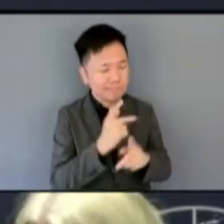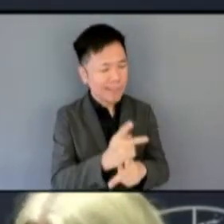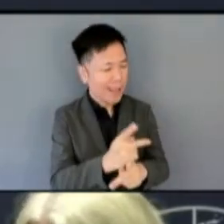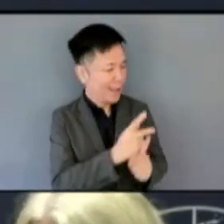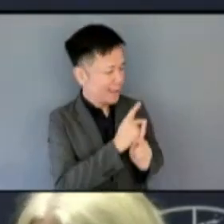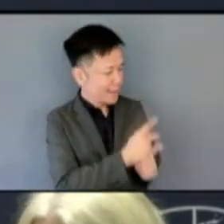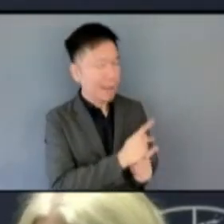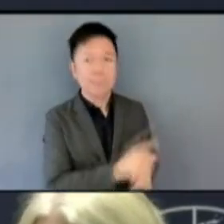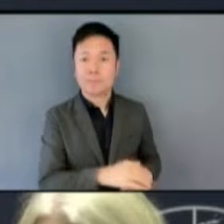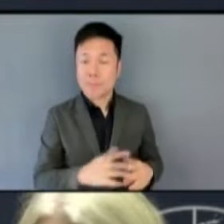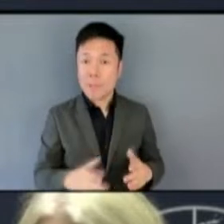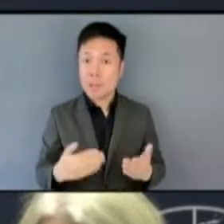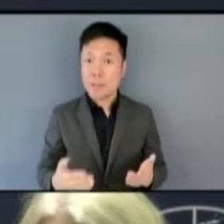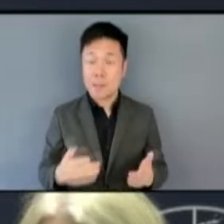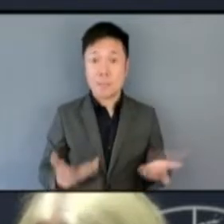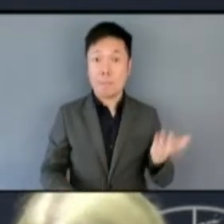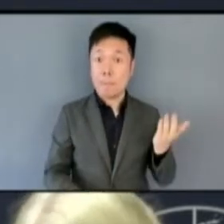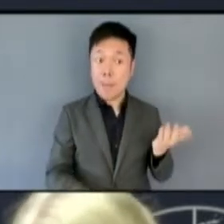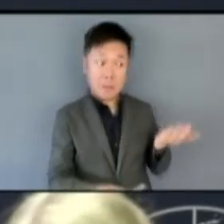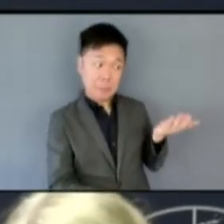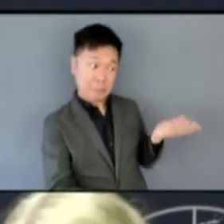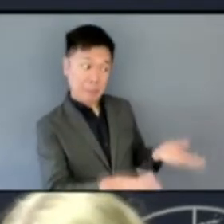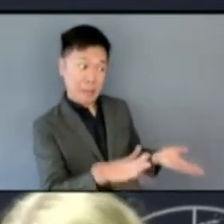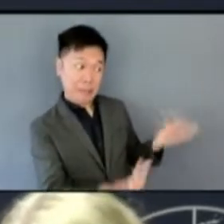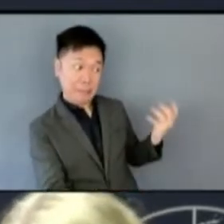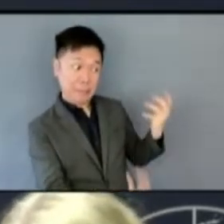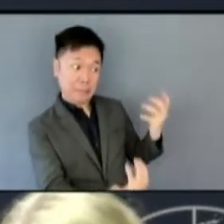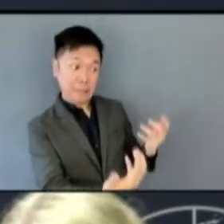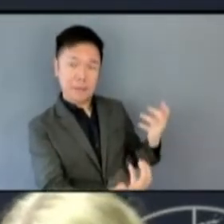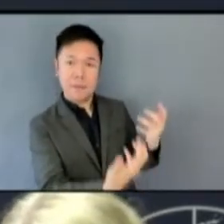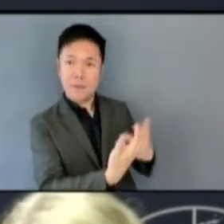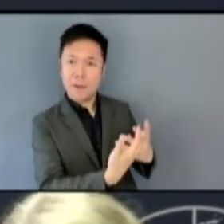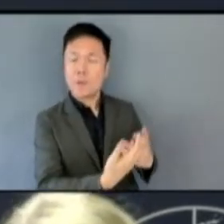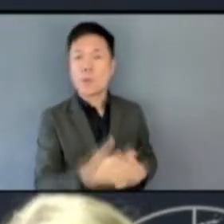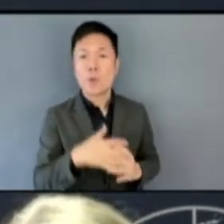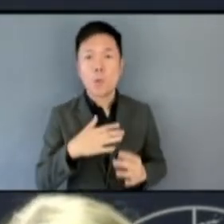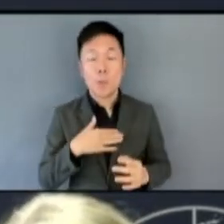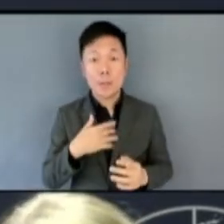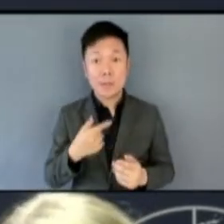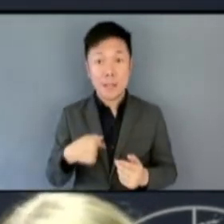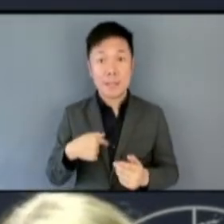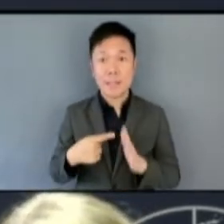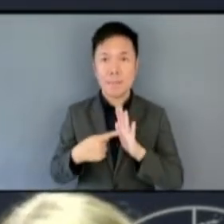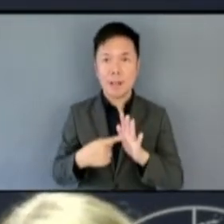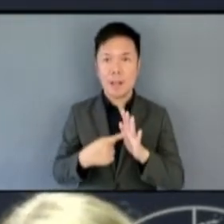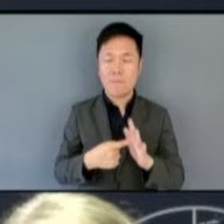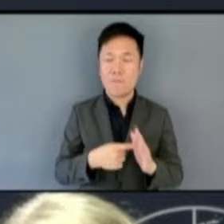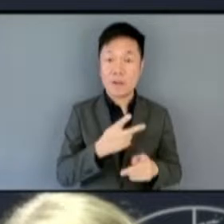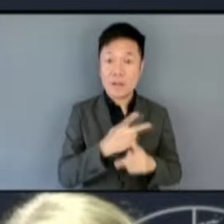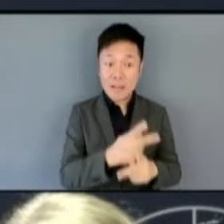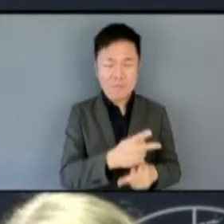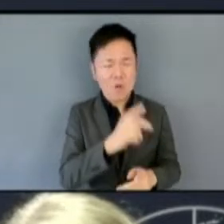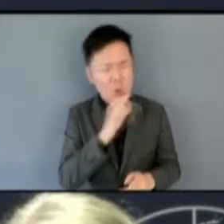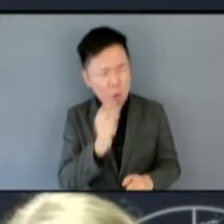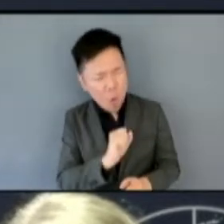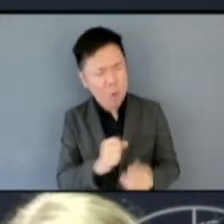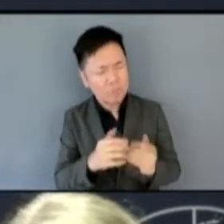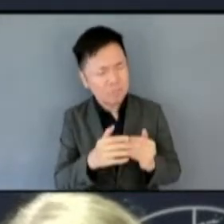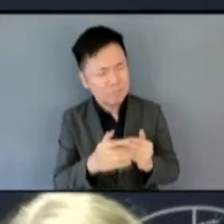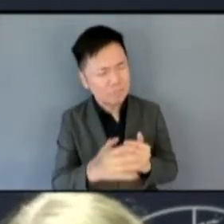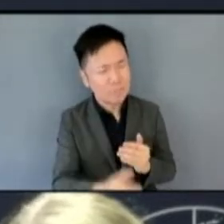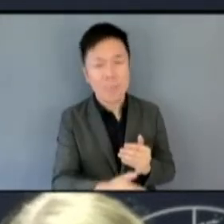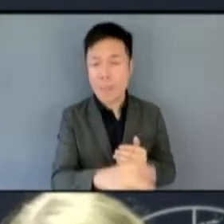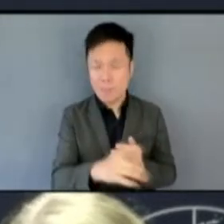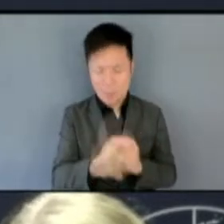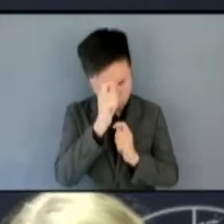actually is often not found. Because actually in a lot of care, what we find is that in long-term care, initially it is all about the